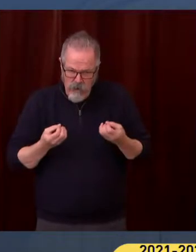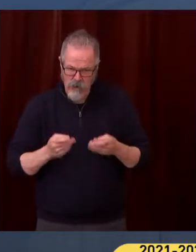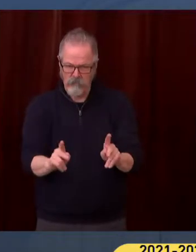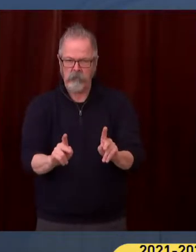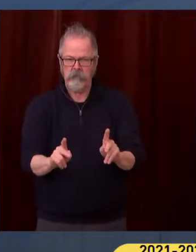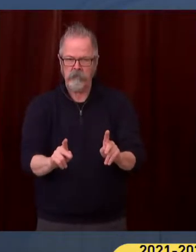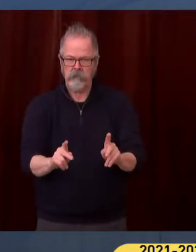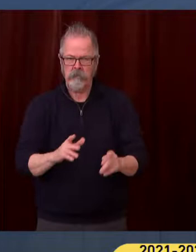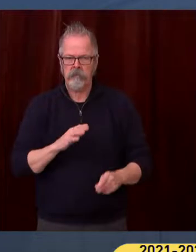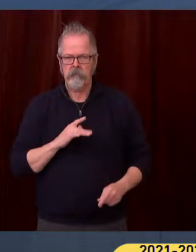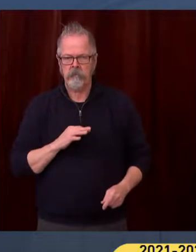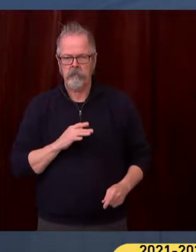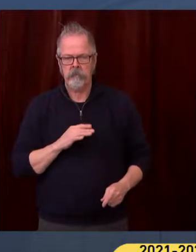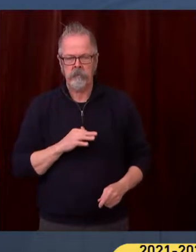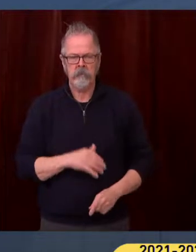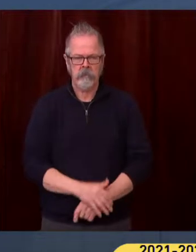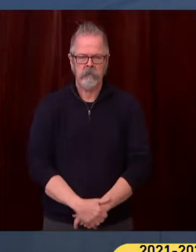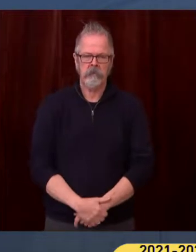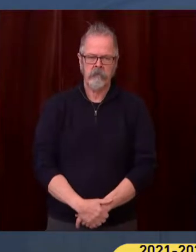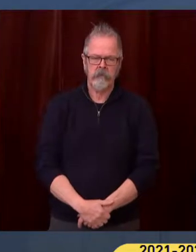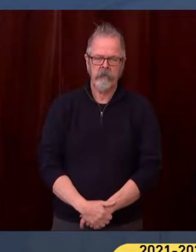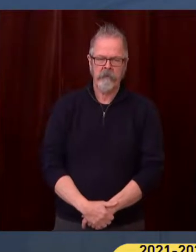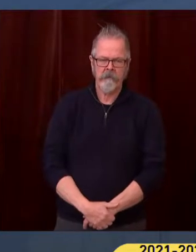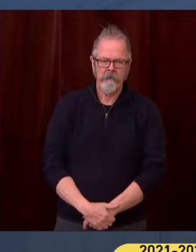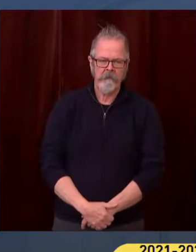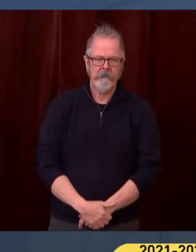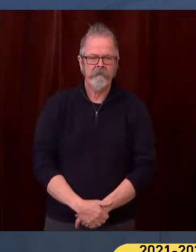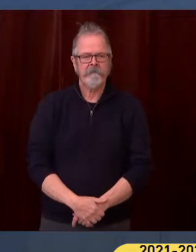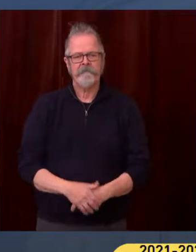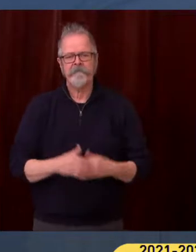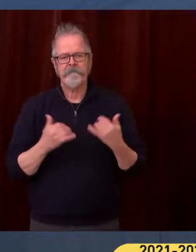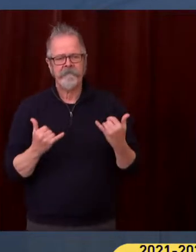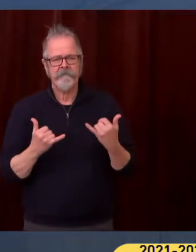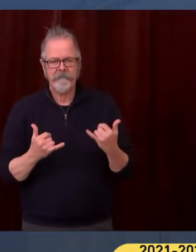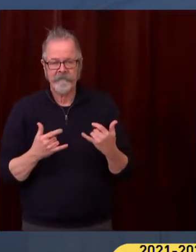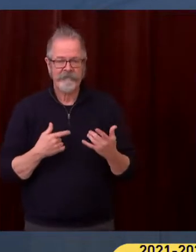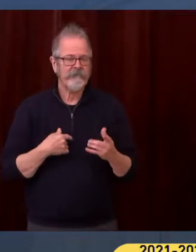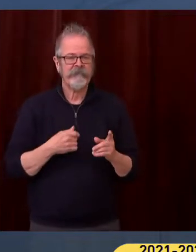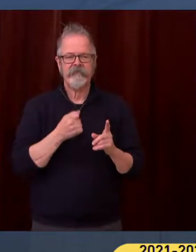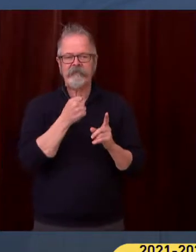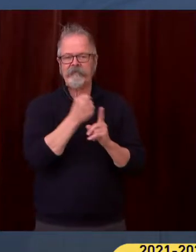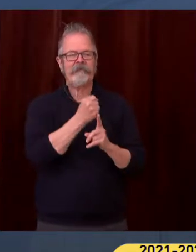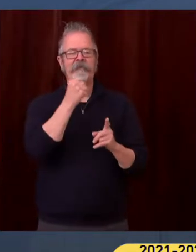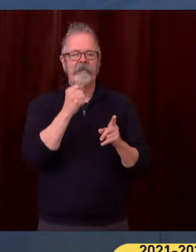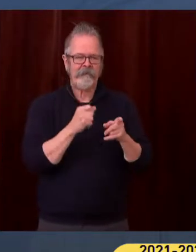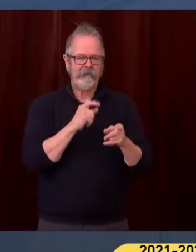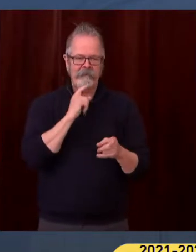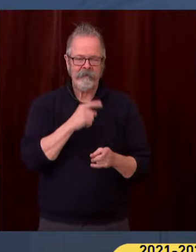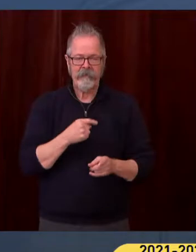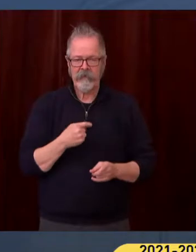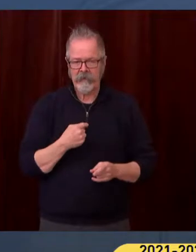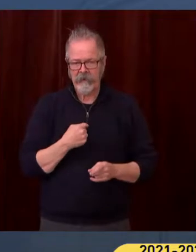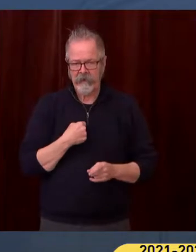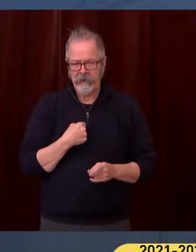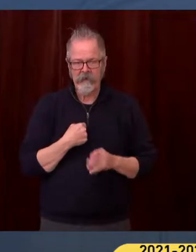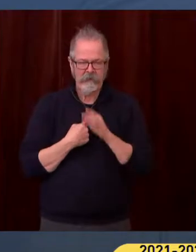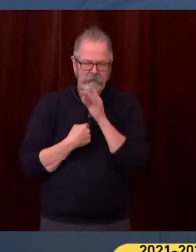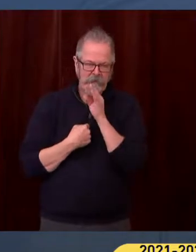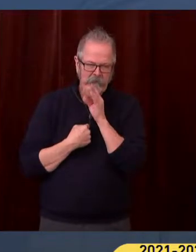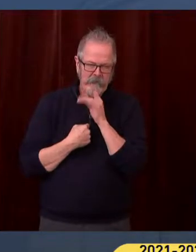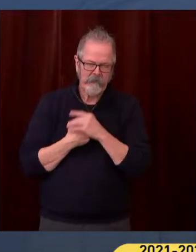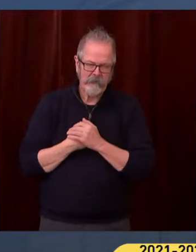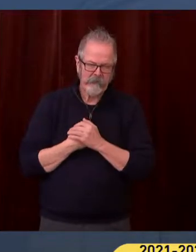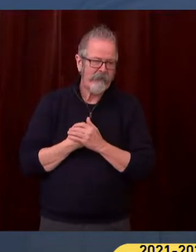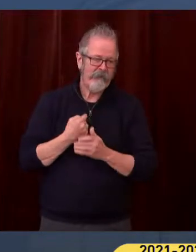coincidence, but today I got to cut the virtual ribbon on the Rattlesnake Flat Wind Farm in Adams County.